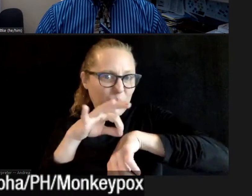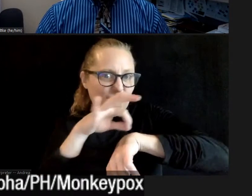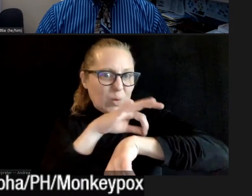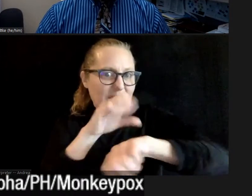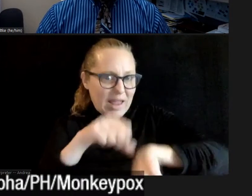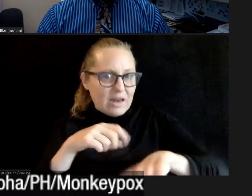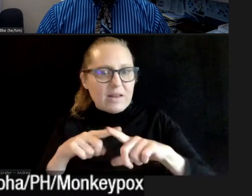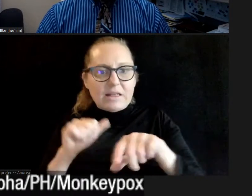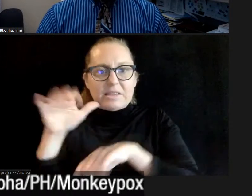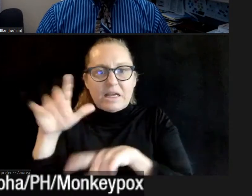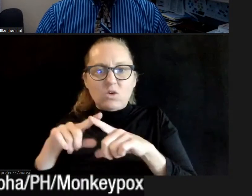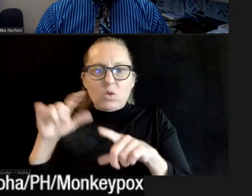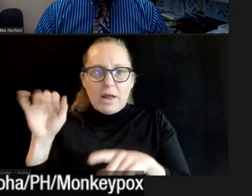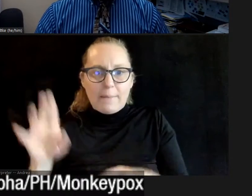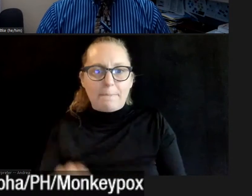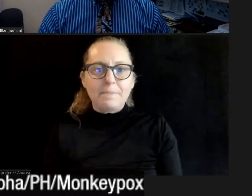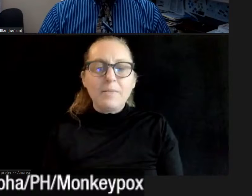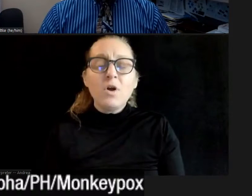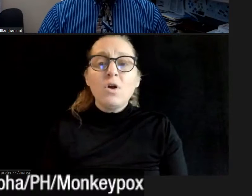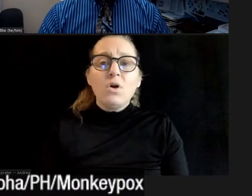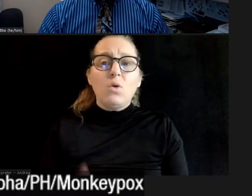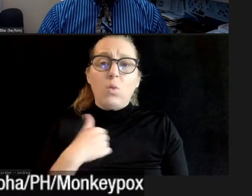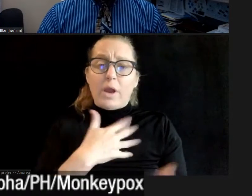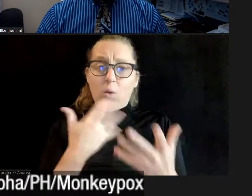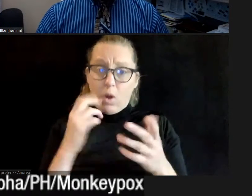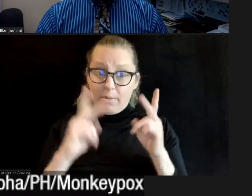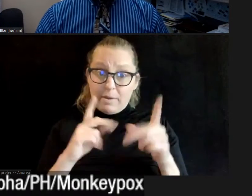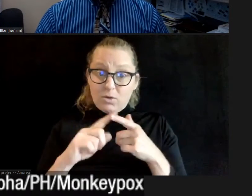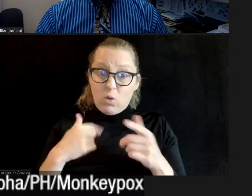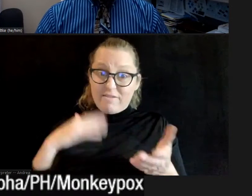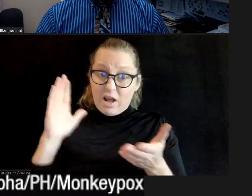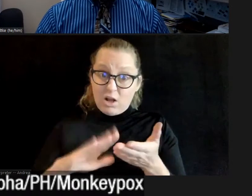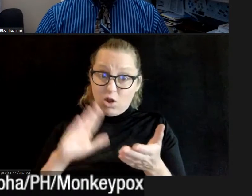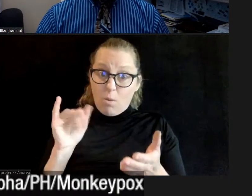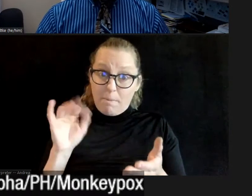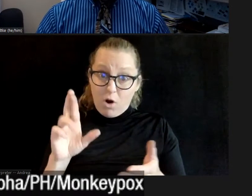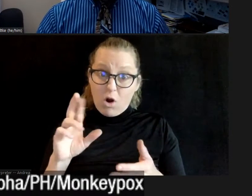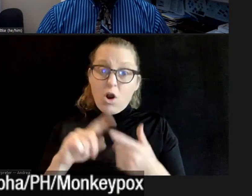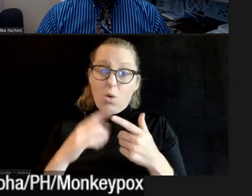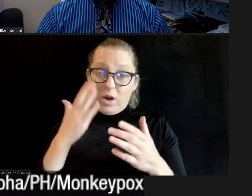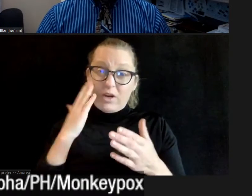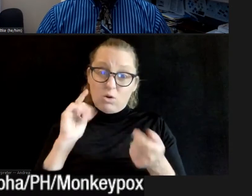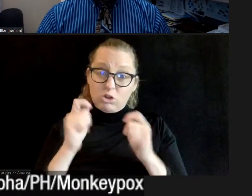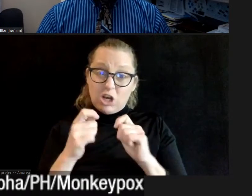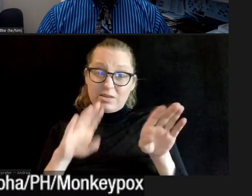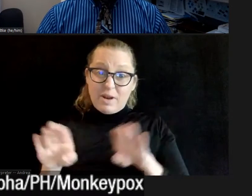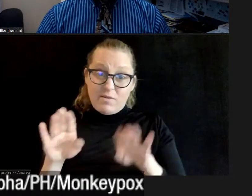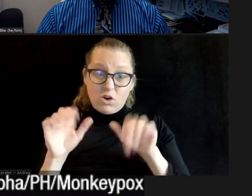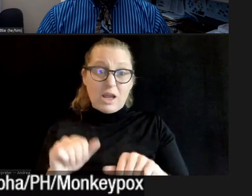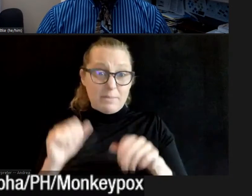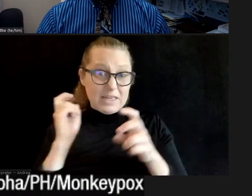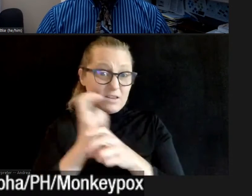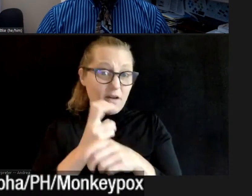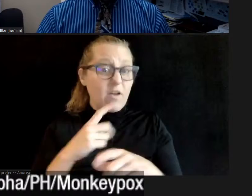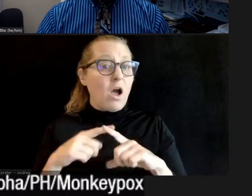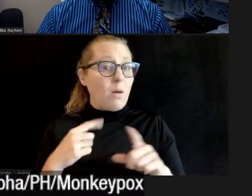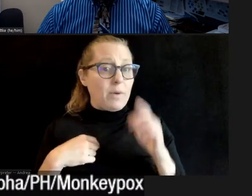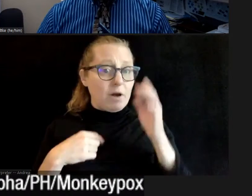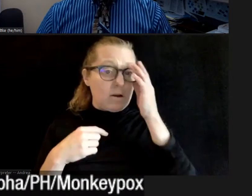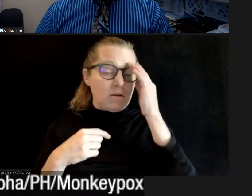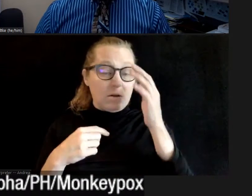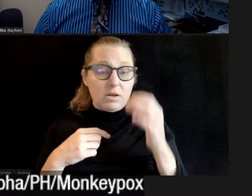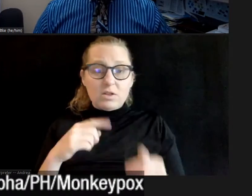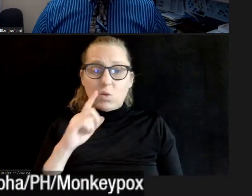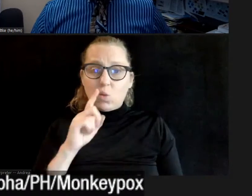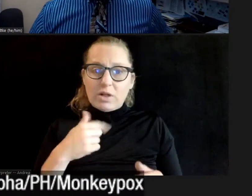laboratory. We want people to have a low bar, and we know that changing behavior can be difficult, but this is a